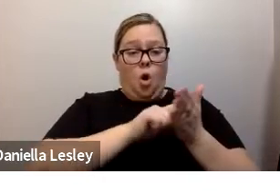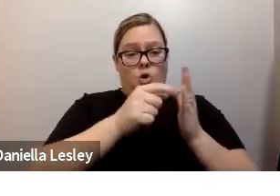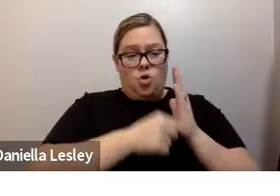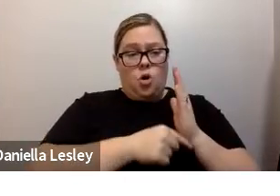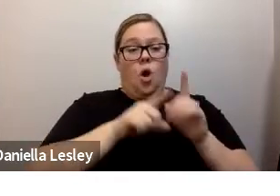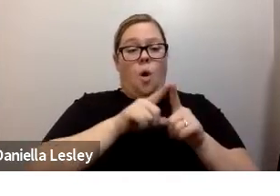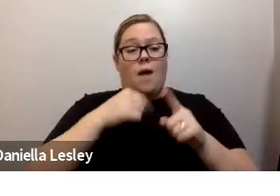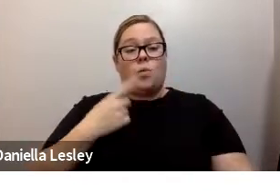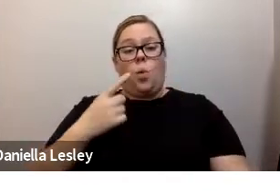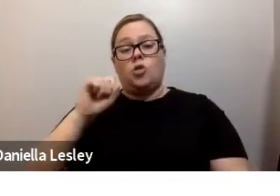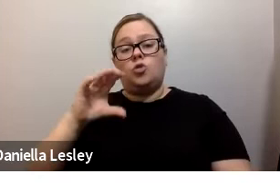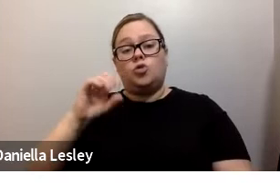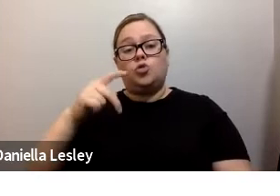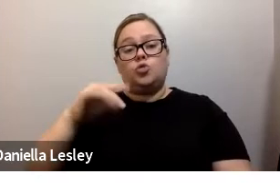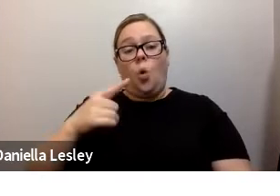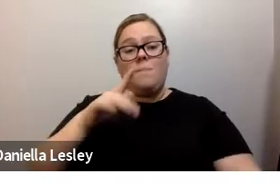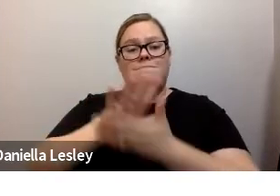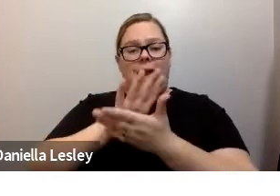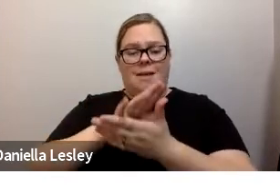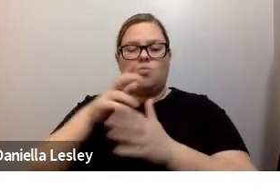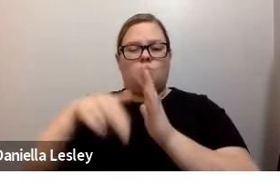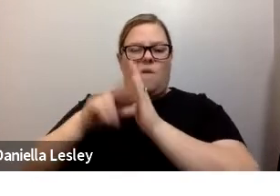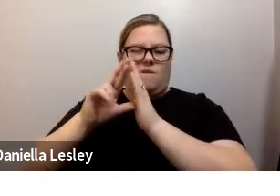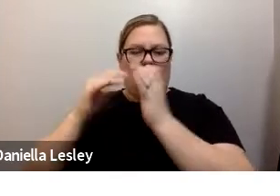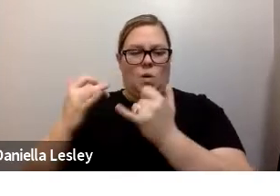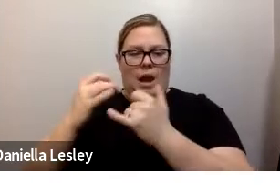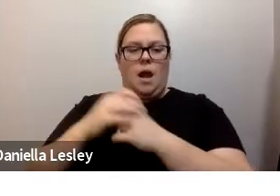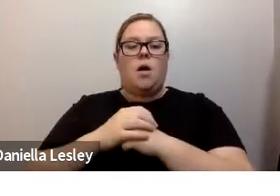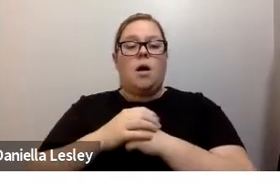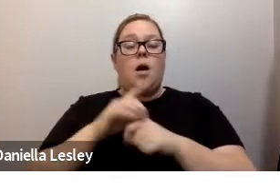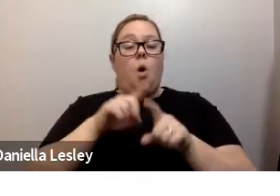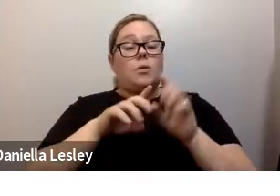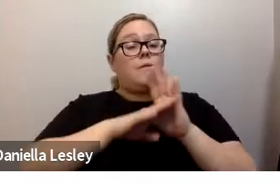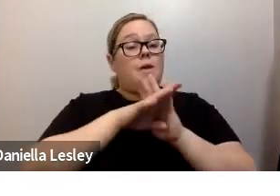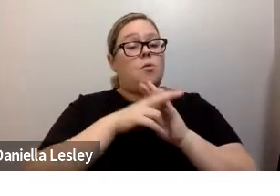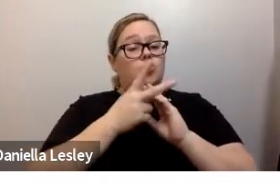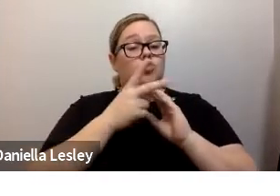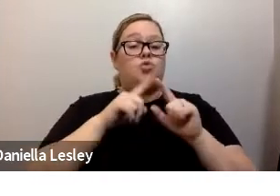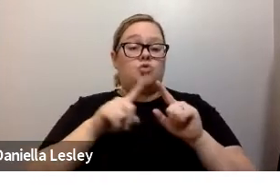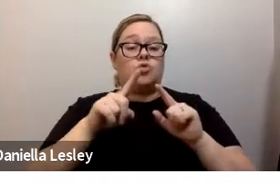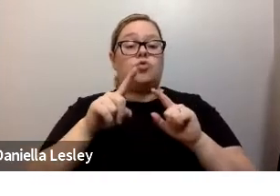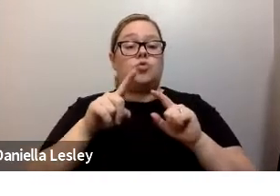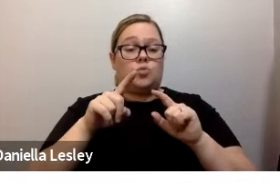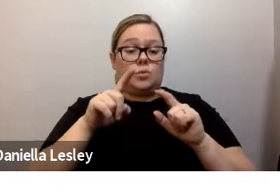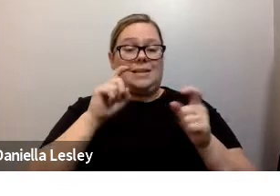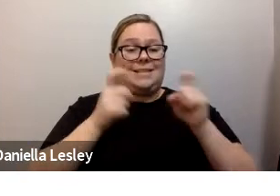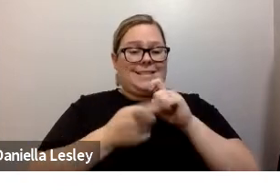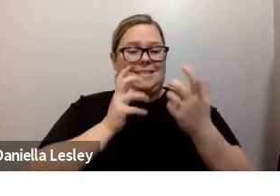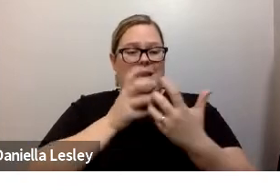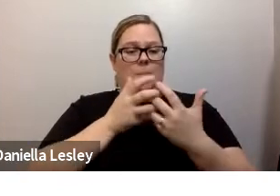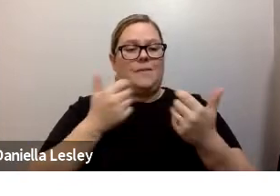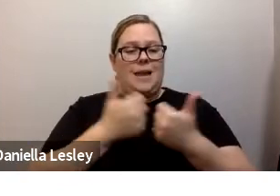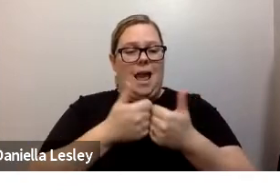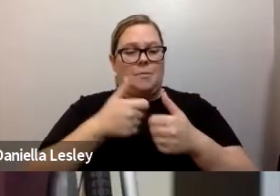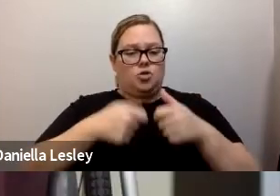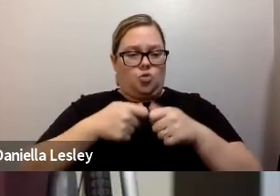review. And most excitedly, the development of the 2 new active video gaming controllers.